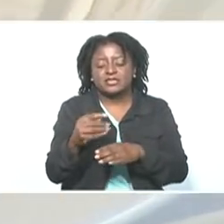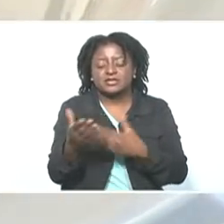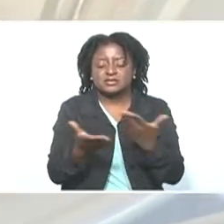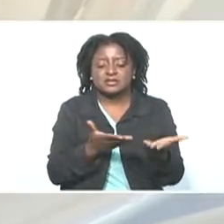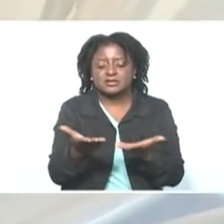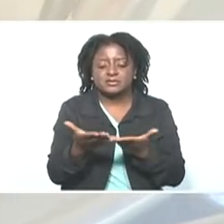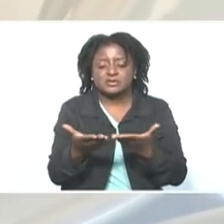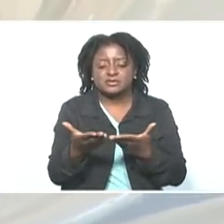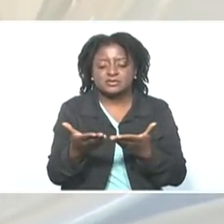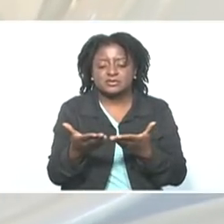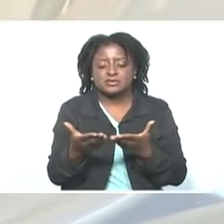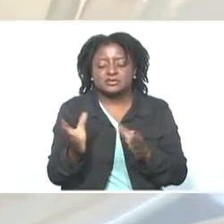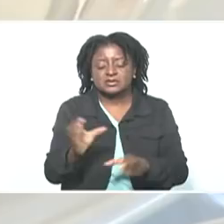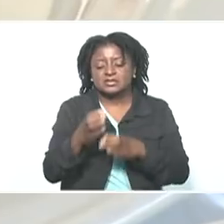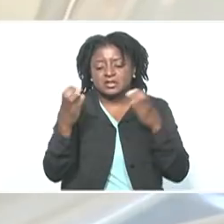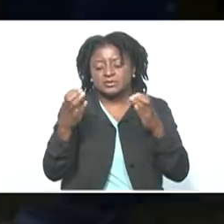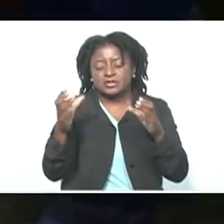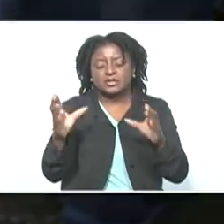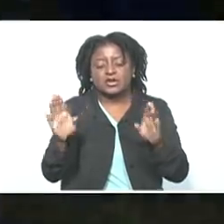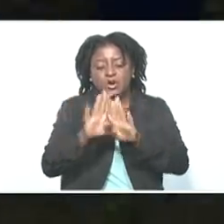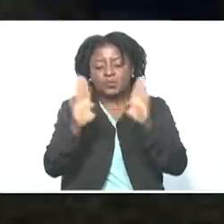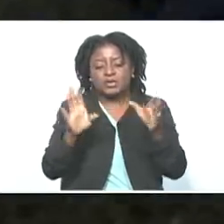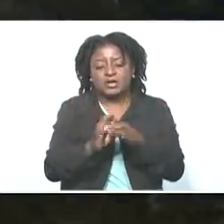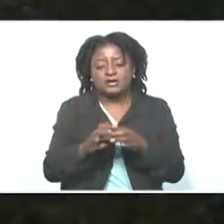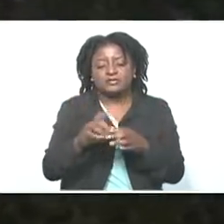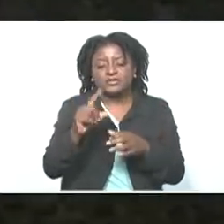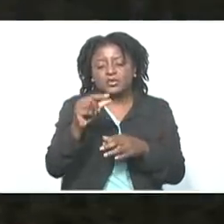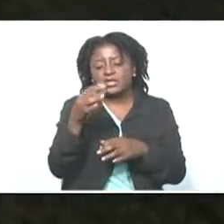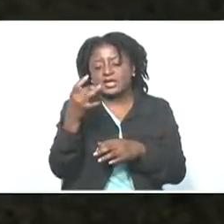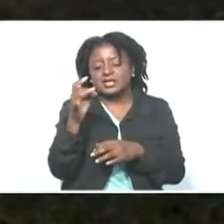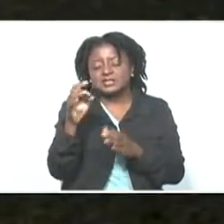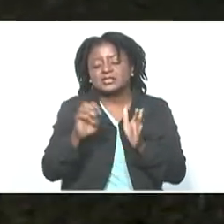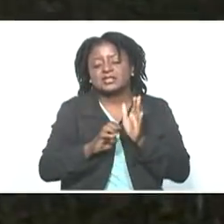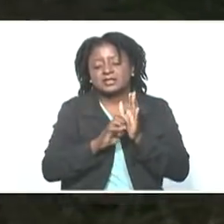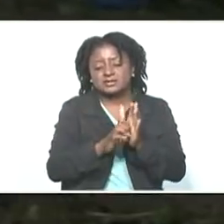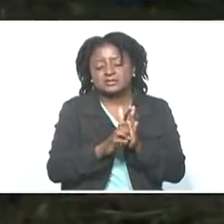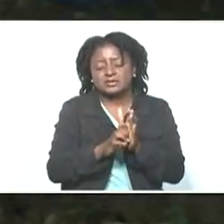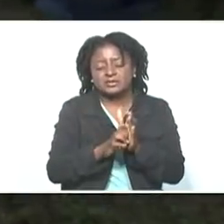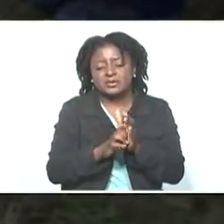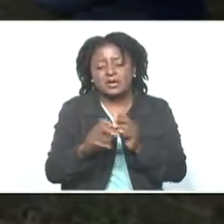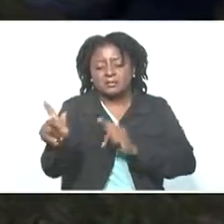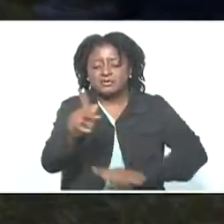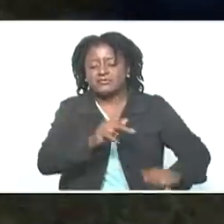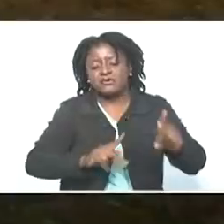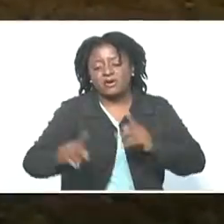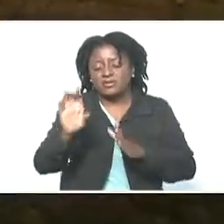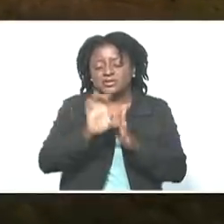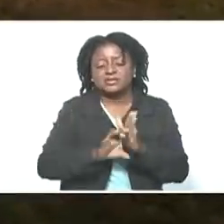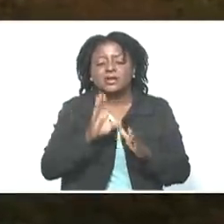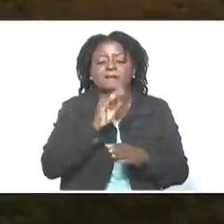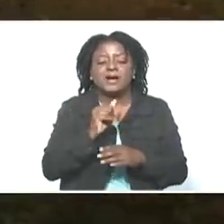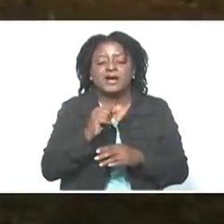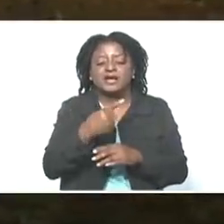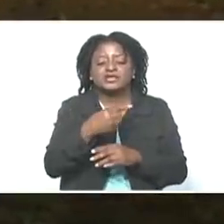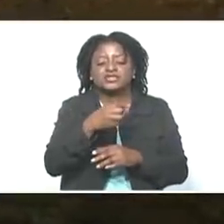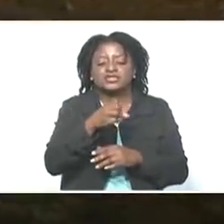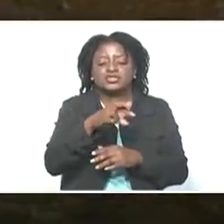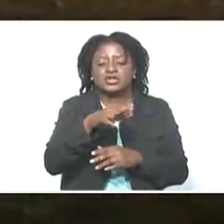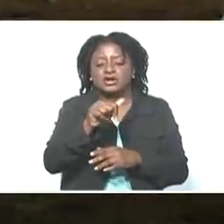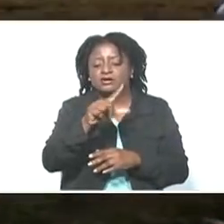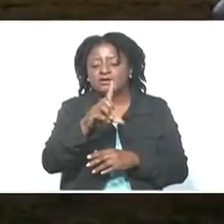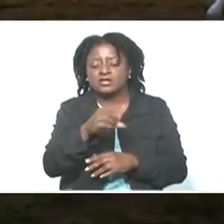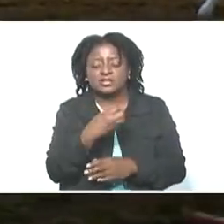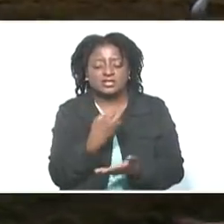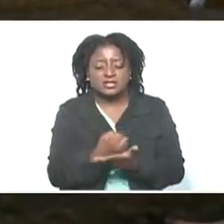the 2018 Agribusiness Expo. Energetic performances by the Gerald Cash Primary Rake and Scrape Band